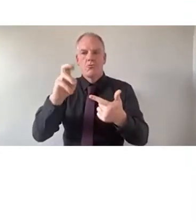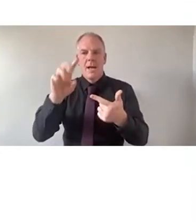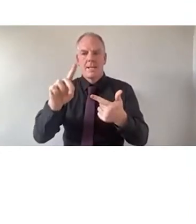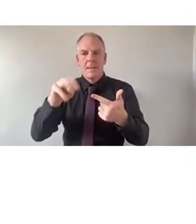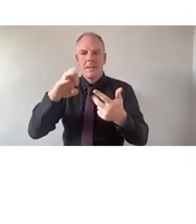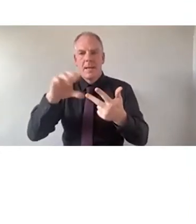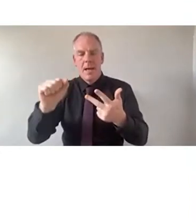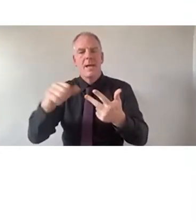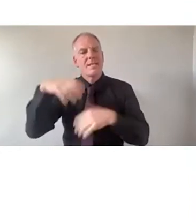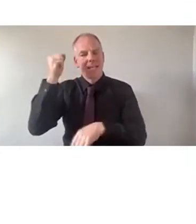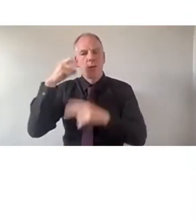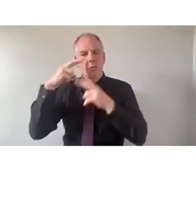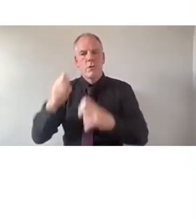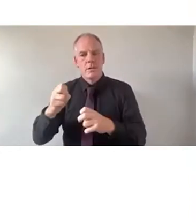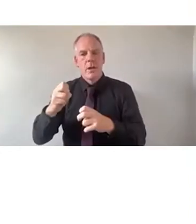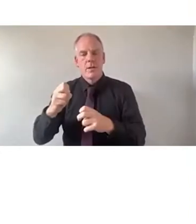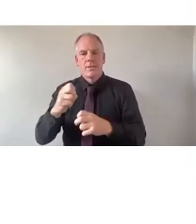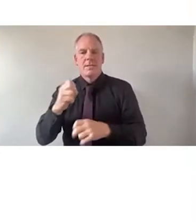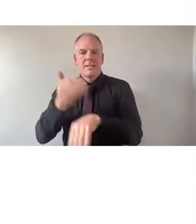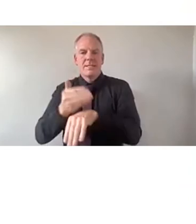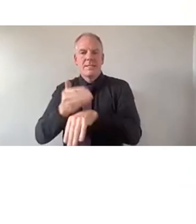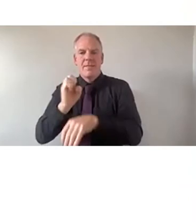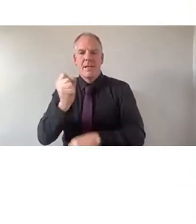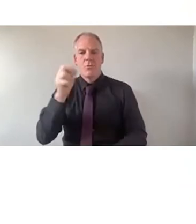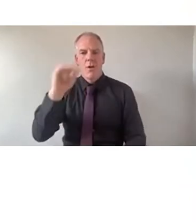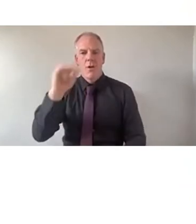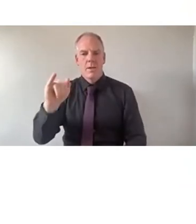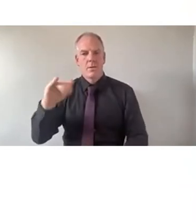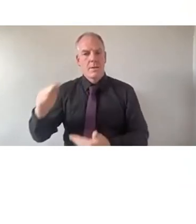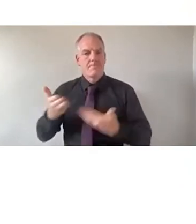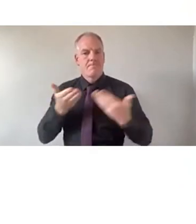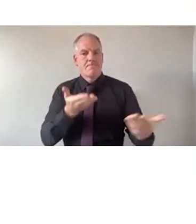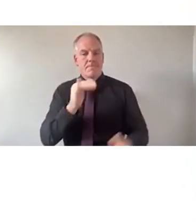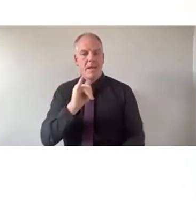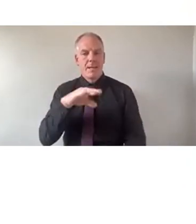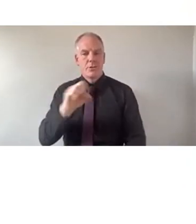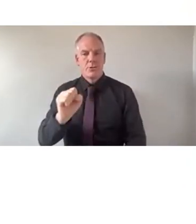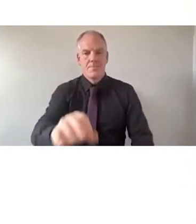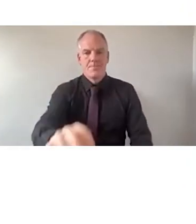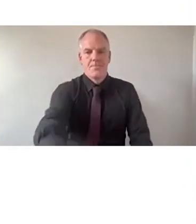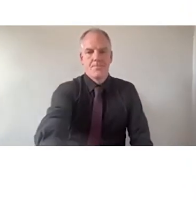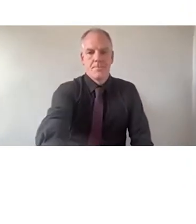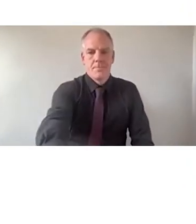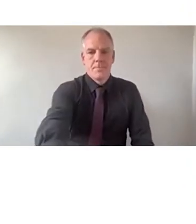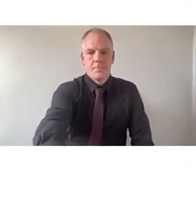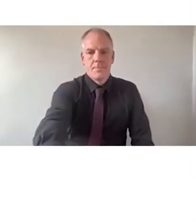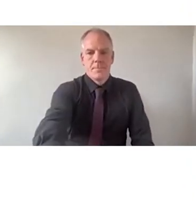and Bertrand Maitier, who are both senior research officers in the ESRI. So over to you, Eilish.